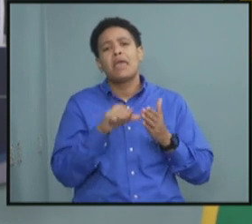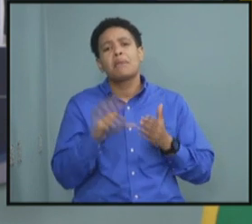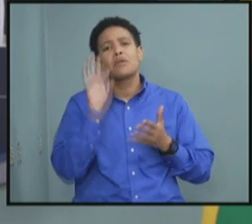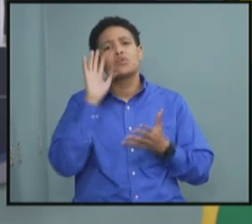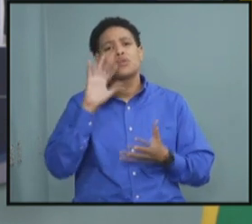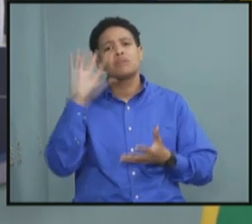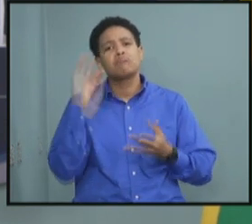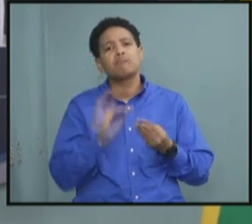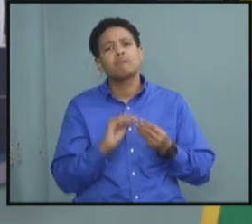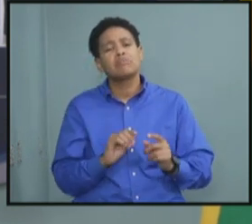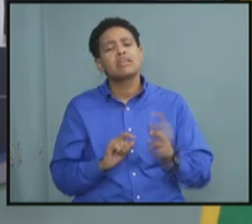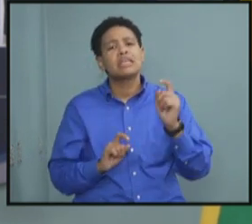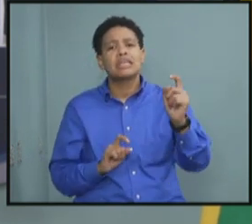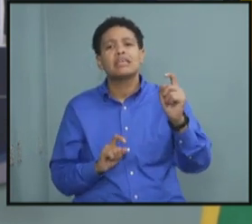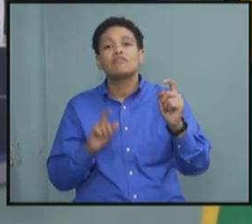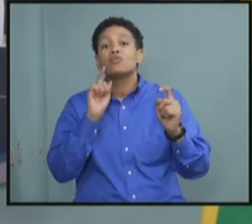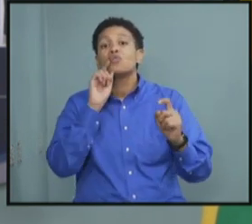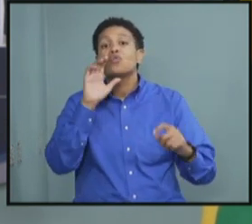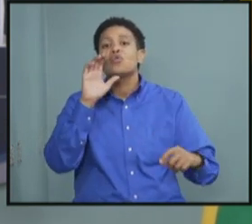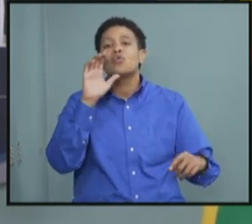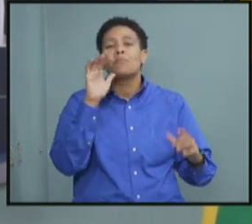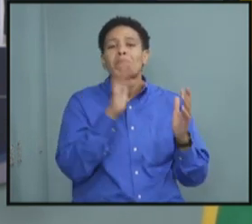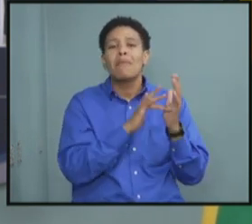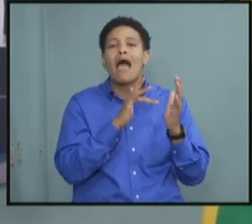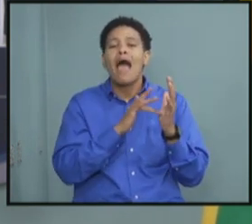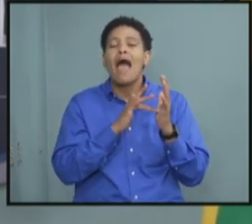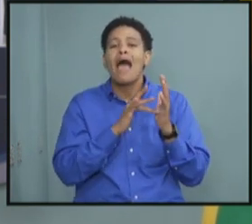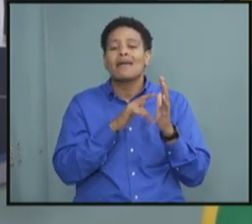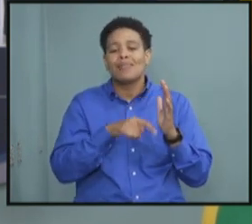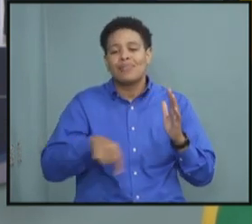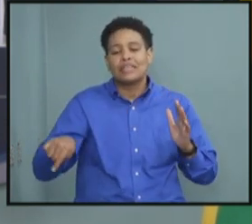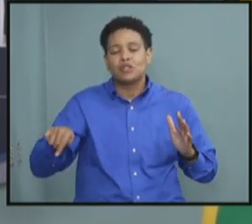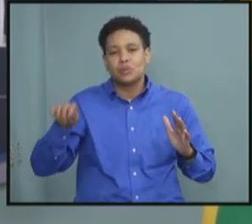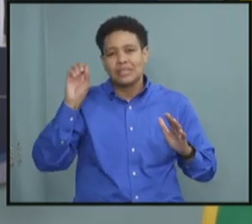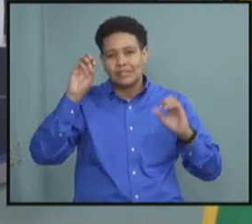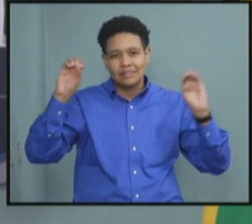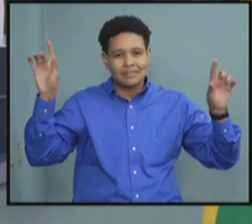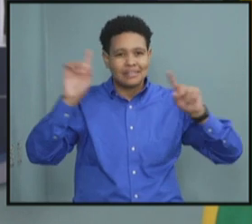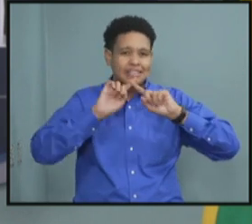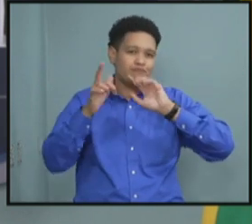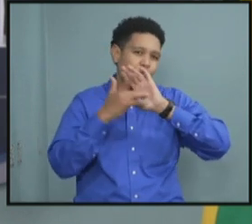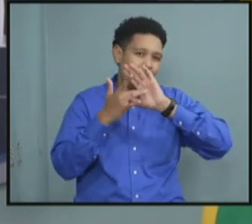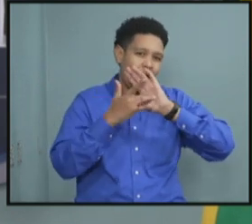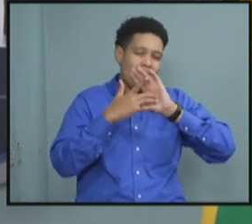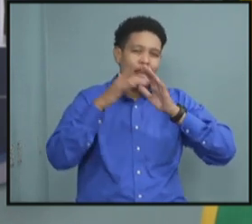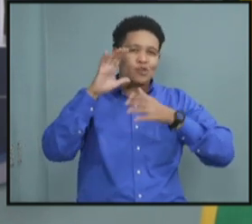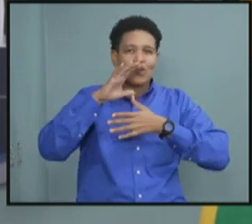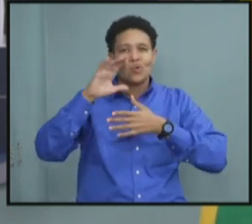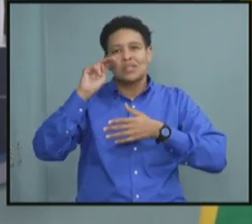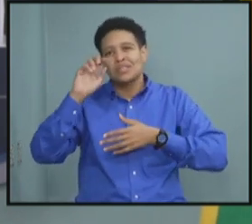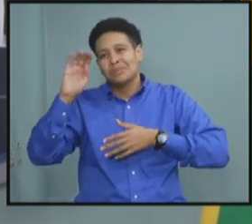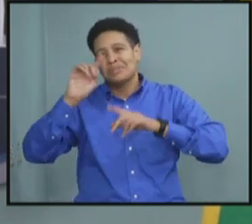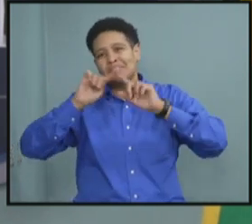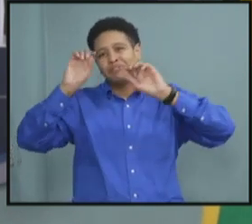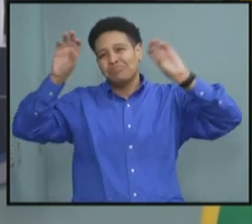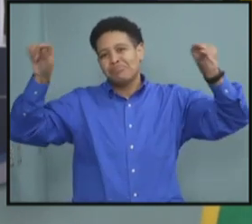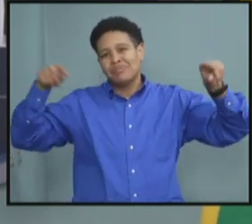made to the commercial banks this week. Now, various commercial banks have